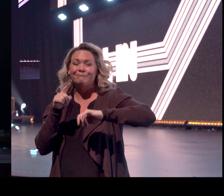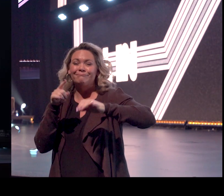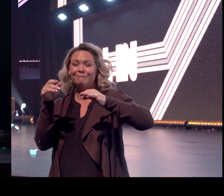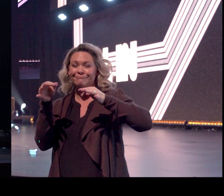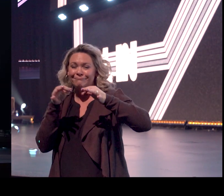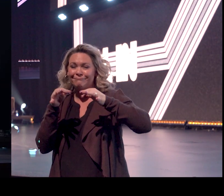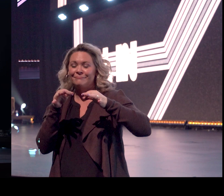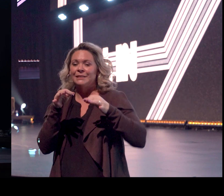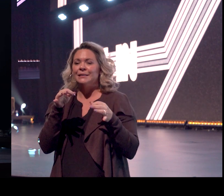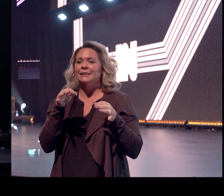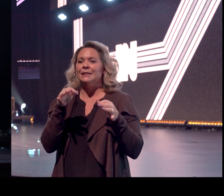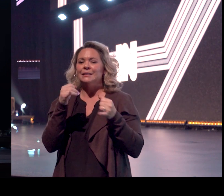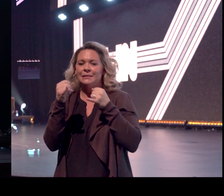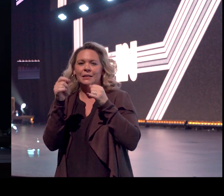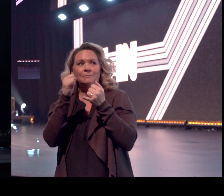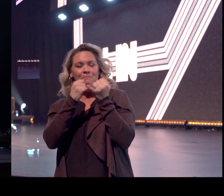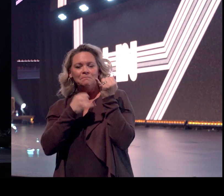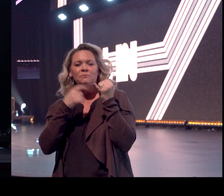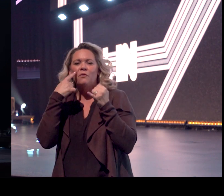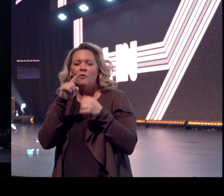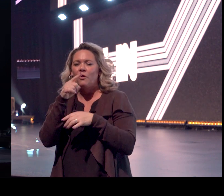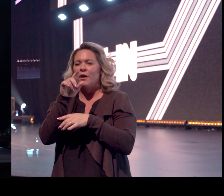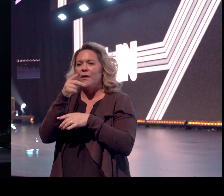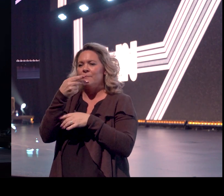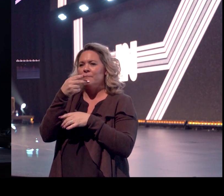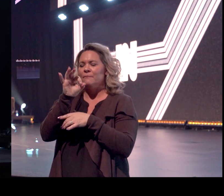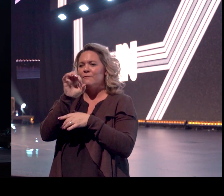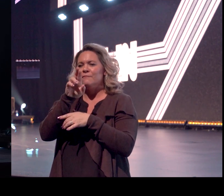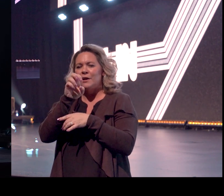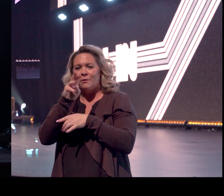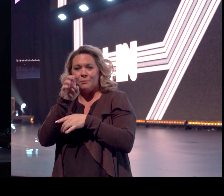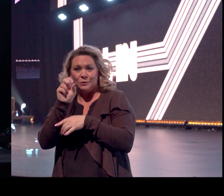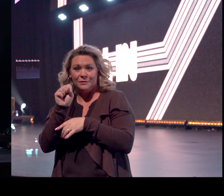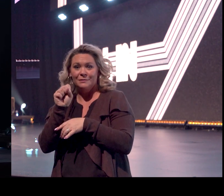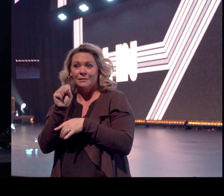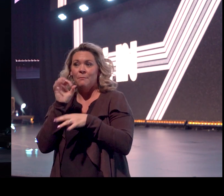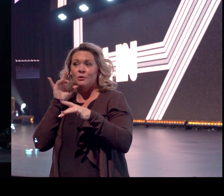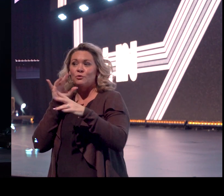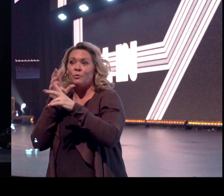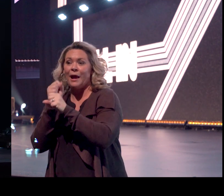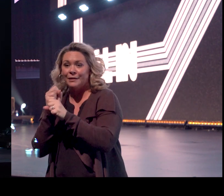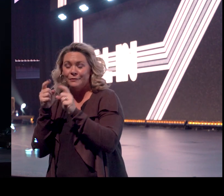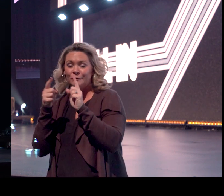a pheromone, which is scientifically proven that it can be attractional to the opposite sex.